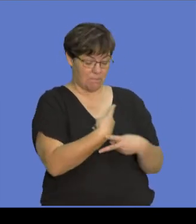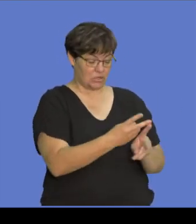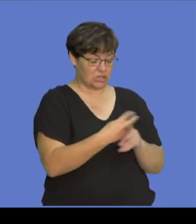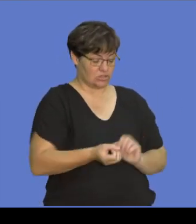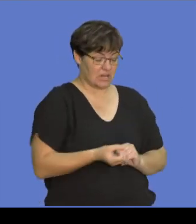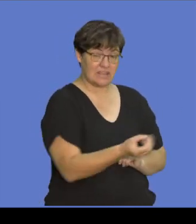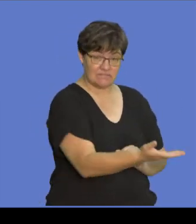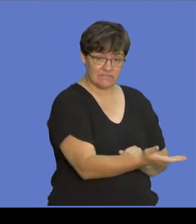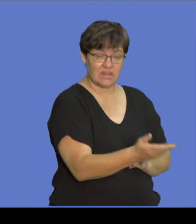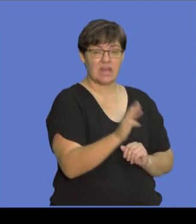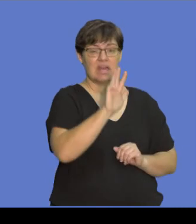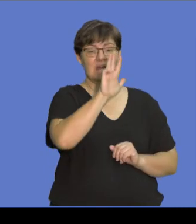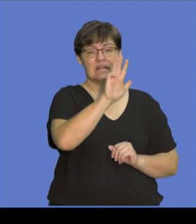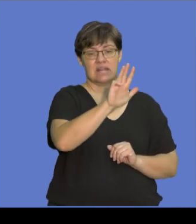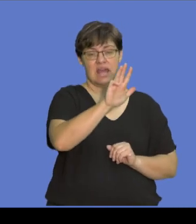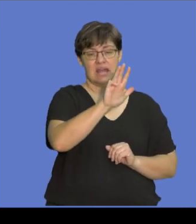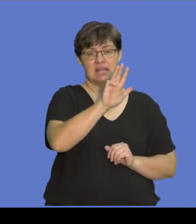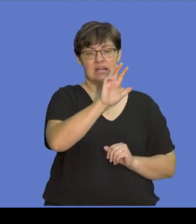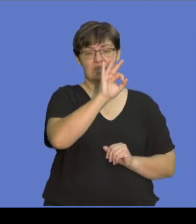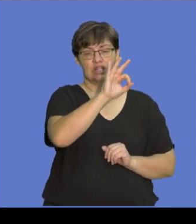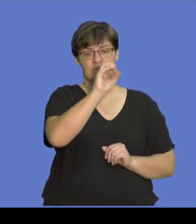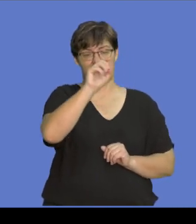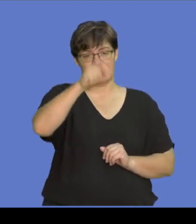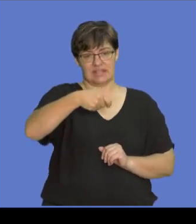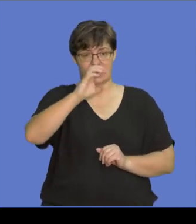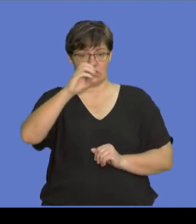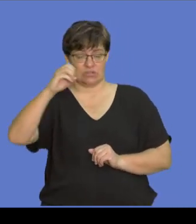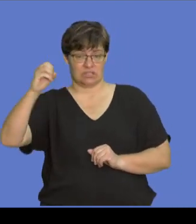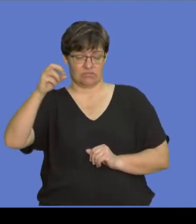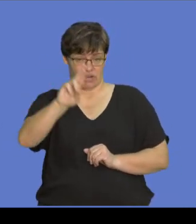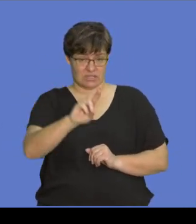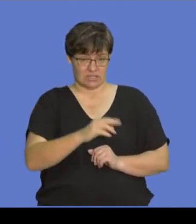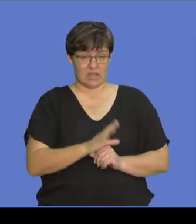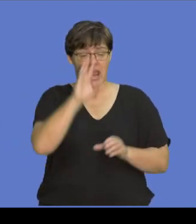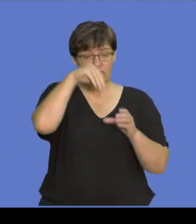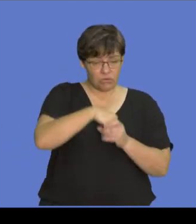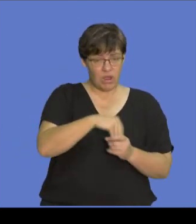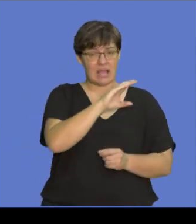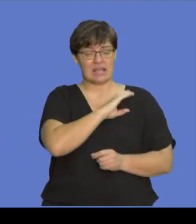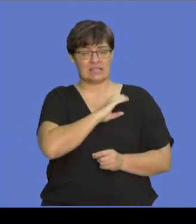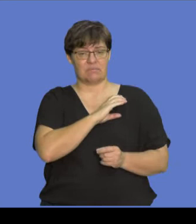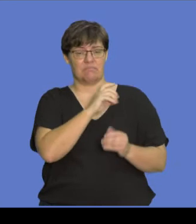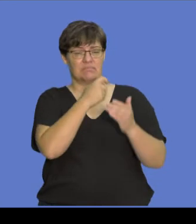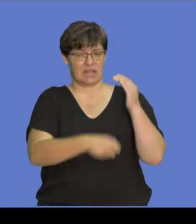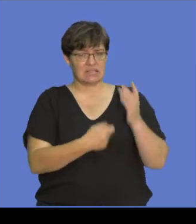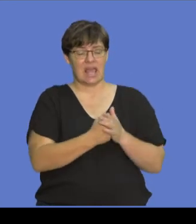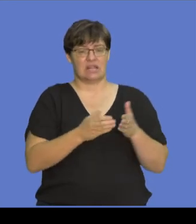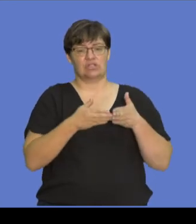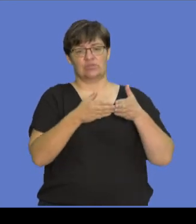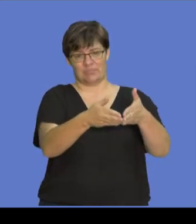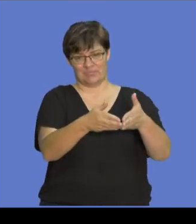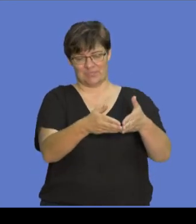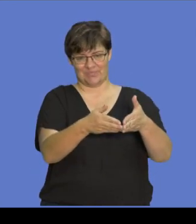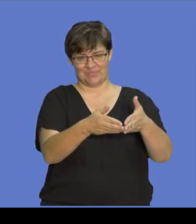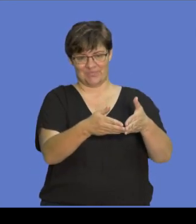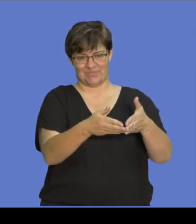amounted to 930,000 Rand, and this included the customs duty and the shipping charges. Now, what's important